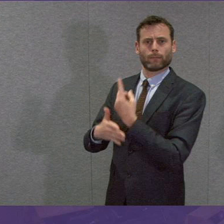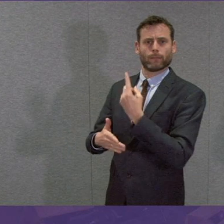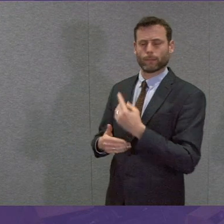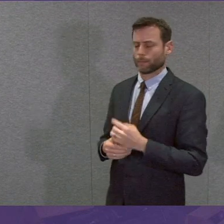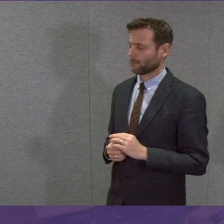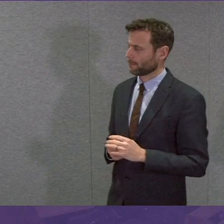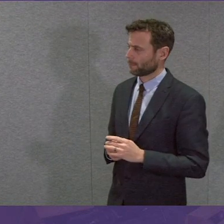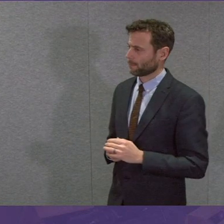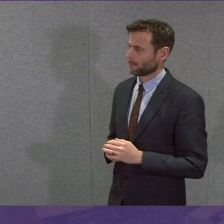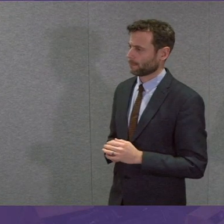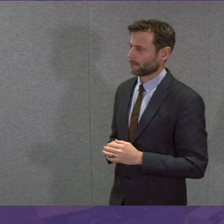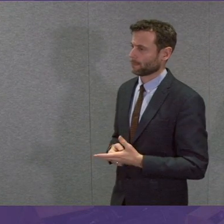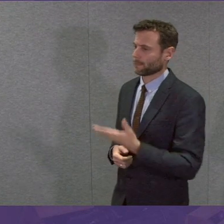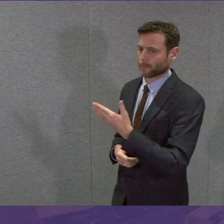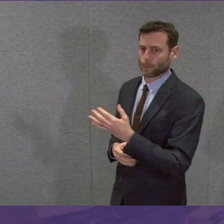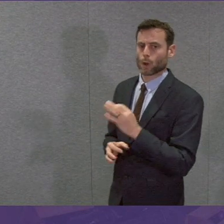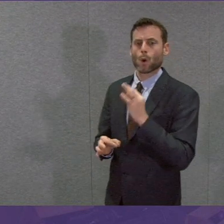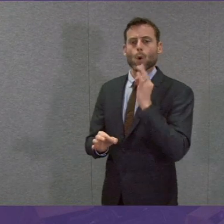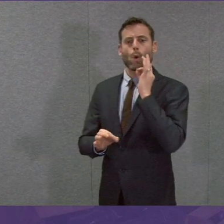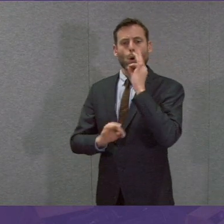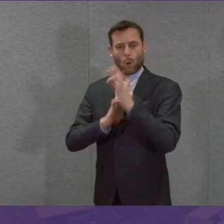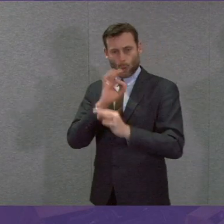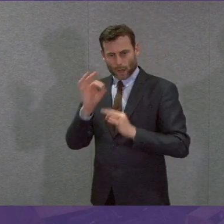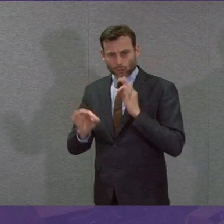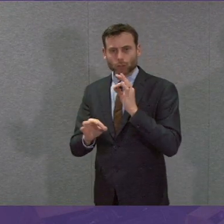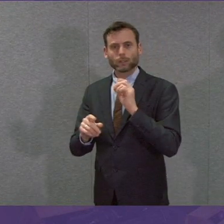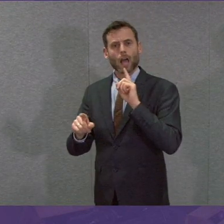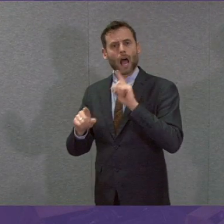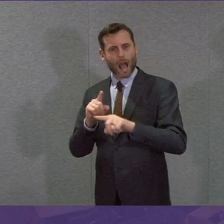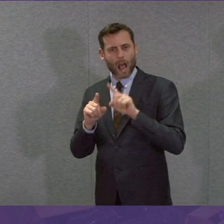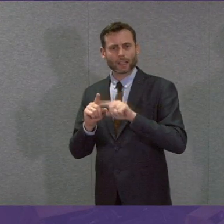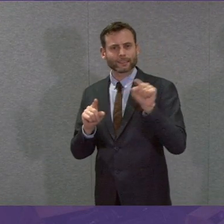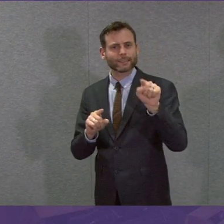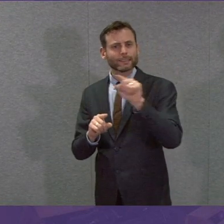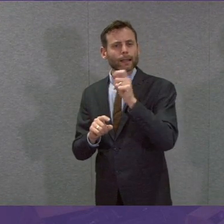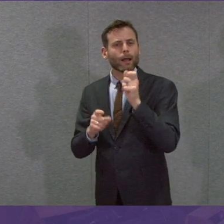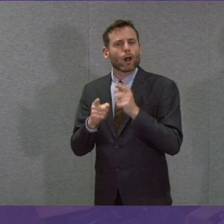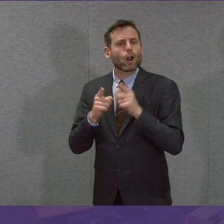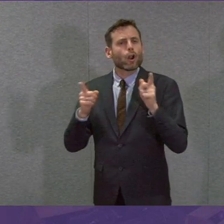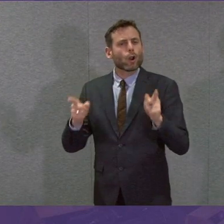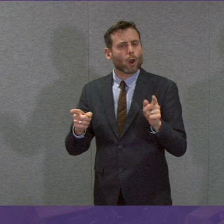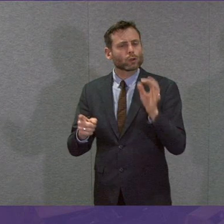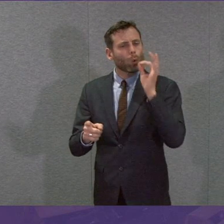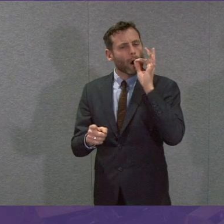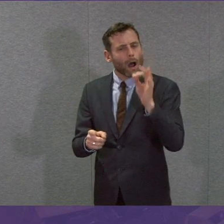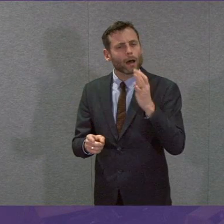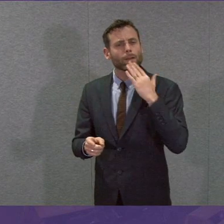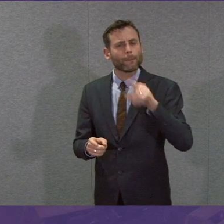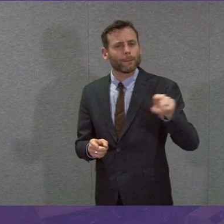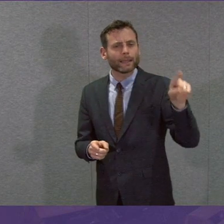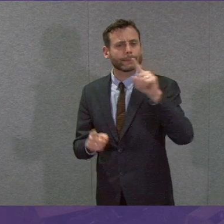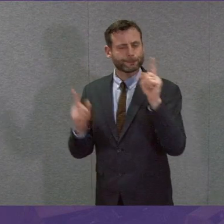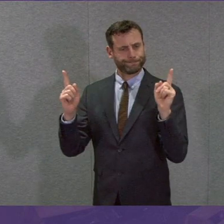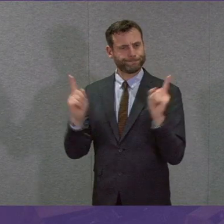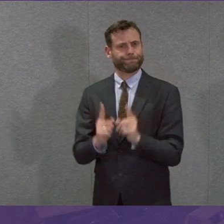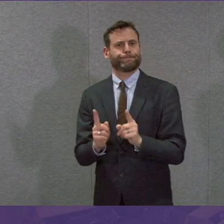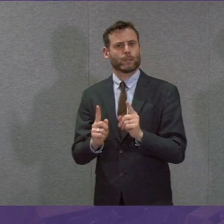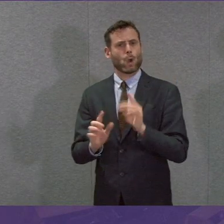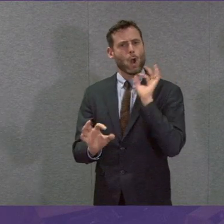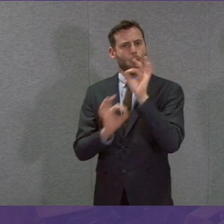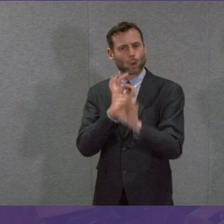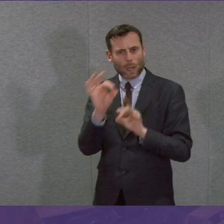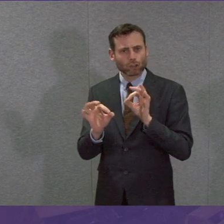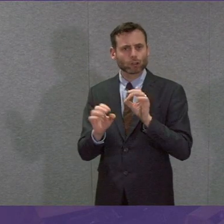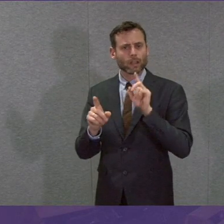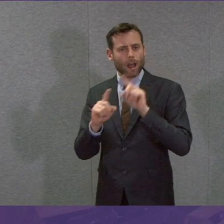Understandably, these first questions and answers have been lengthy, so if I could ask for brevity from now on, there's a lot of people want to ask questions.